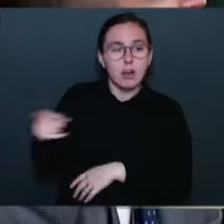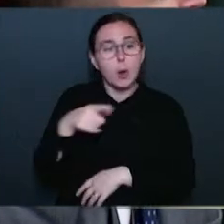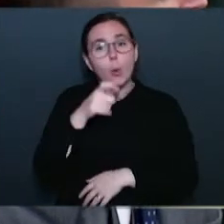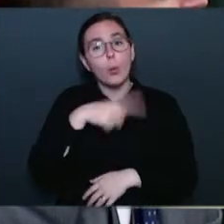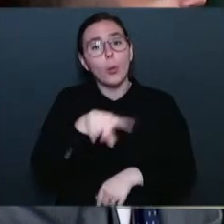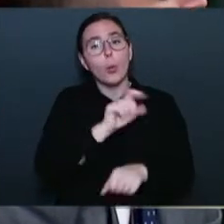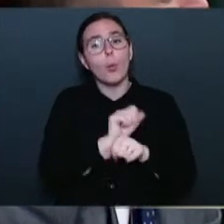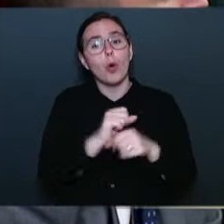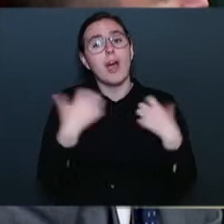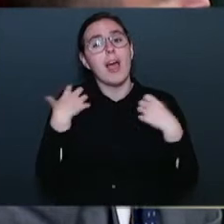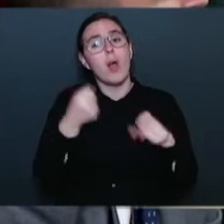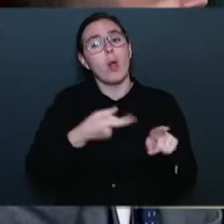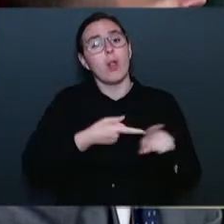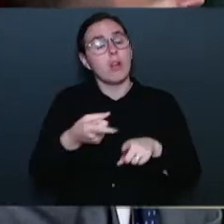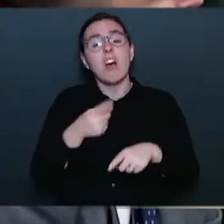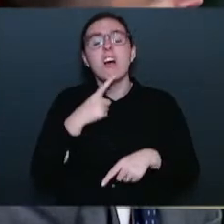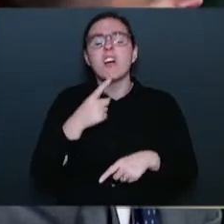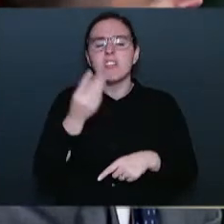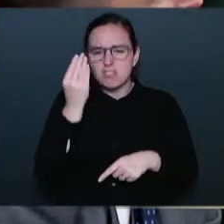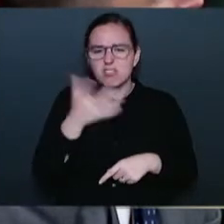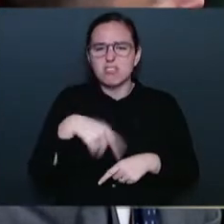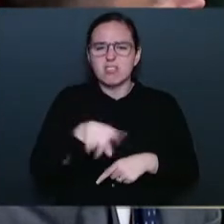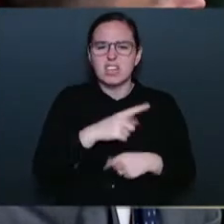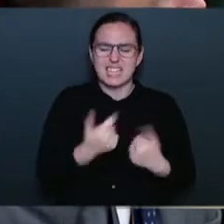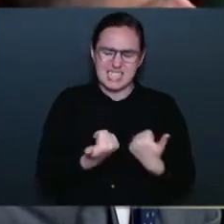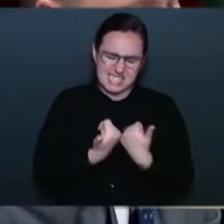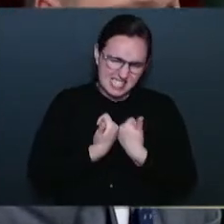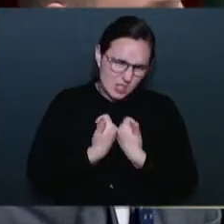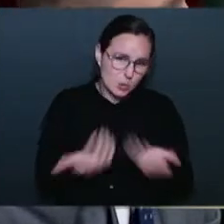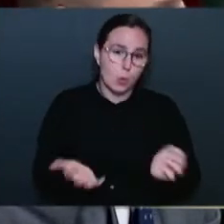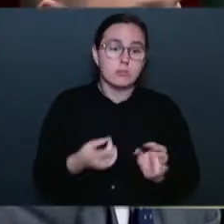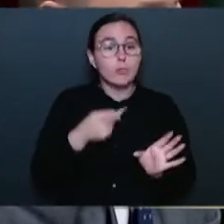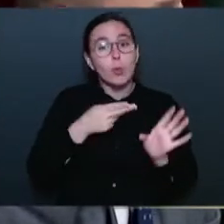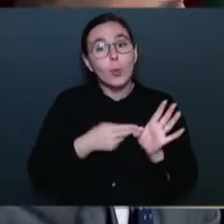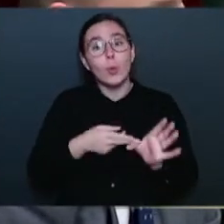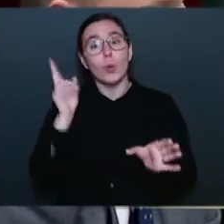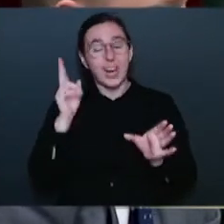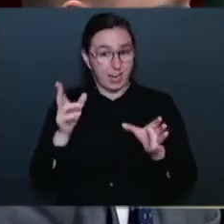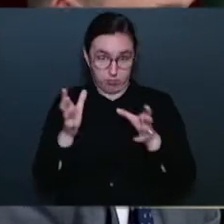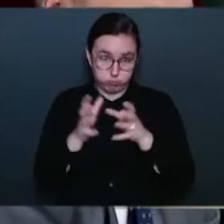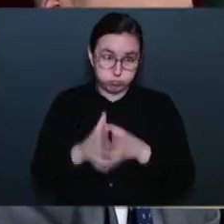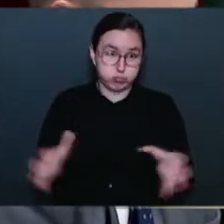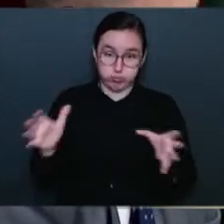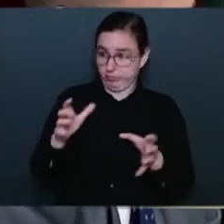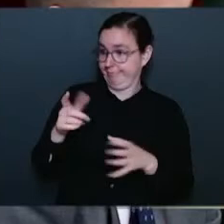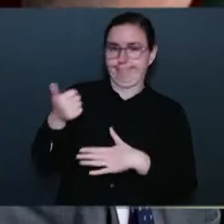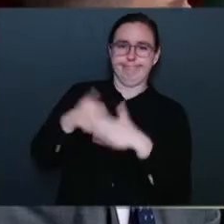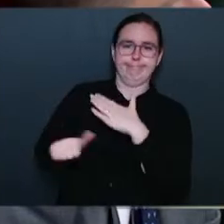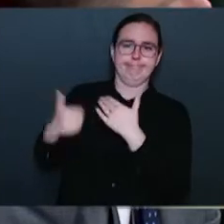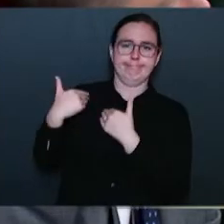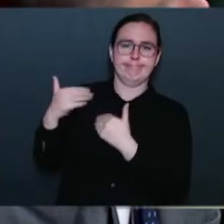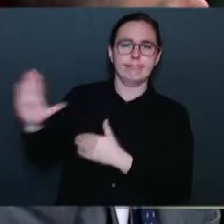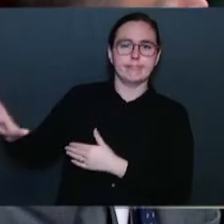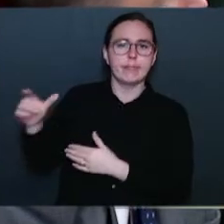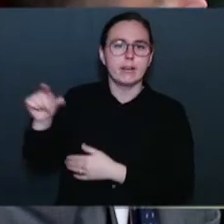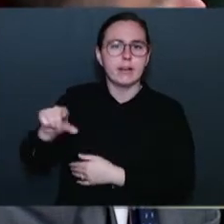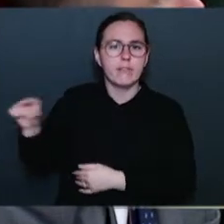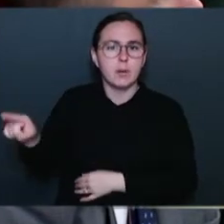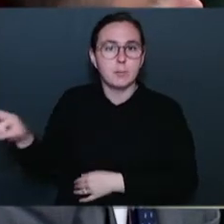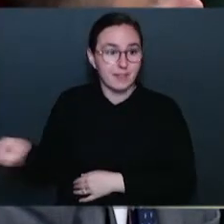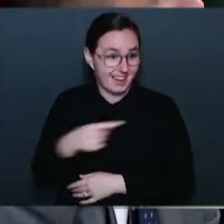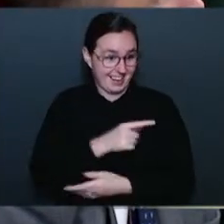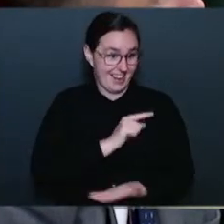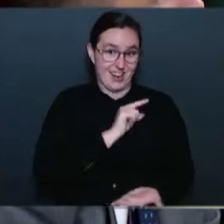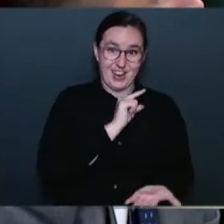workers are now more than twice as likely to quit within their first year more staff are working overtime more staff are getting sick and